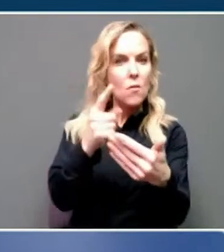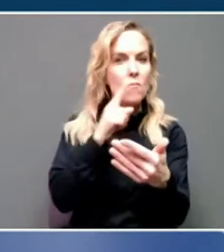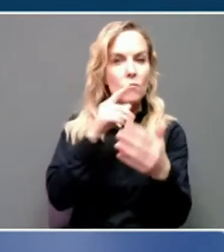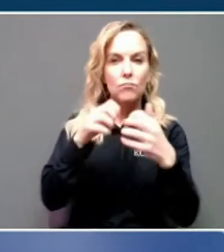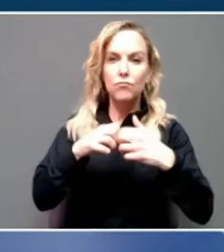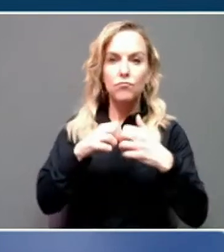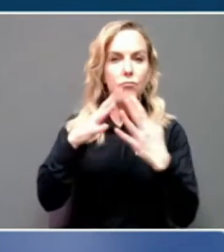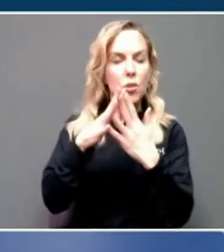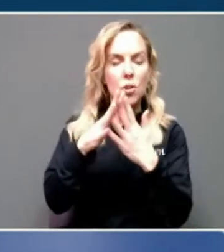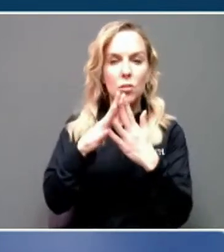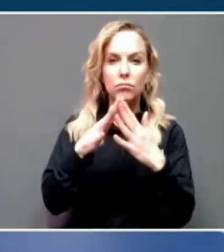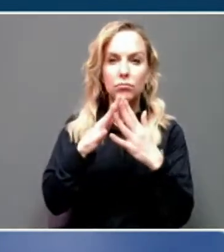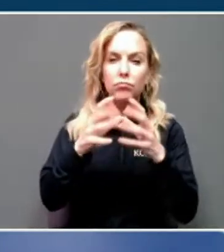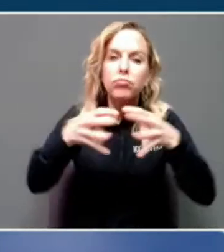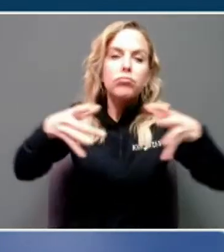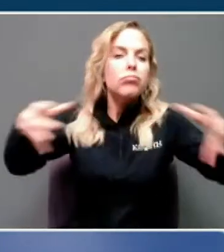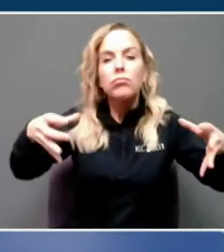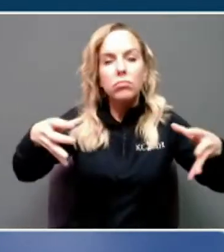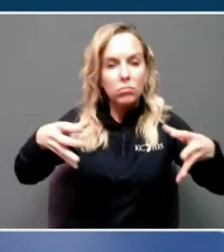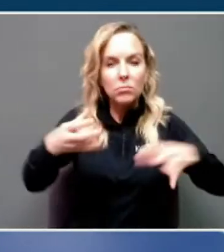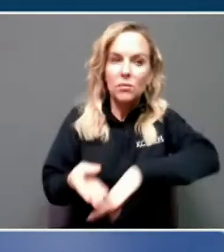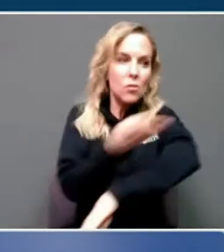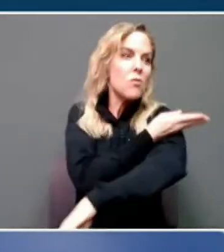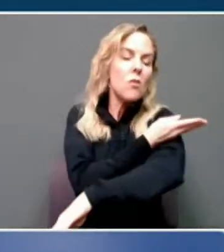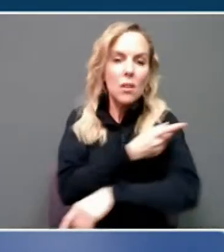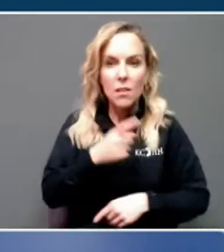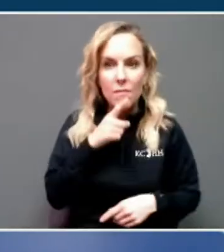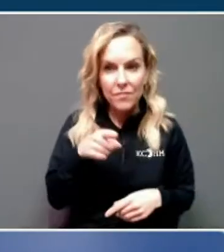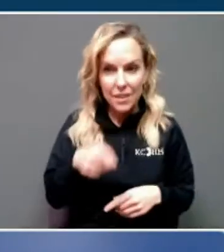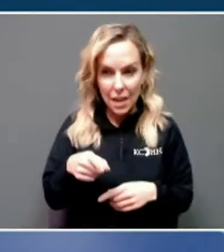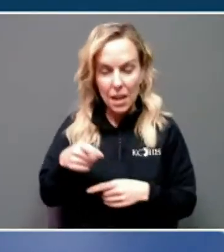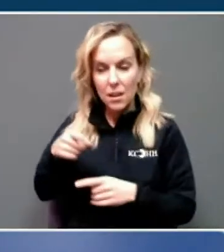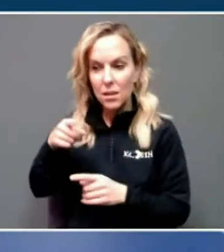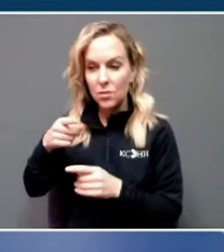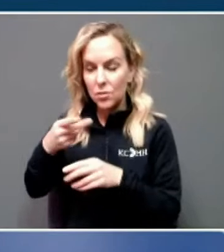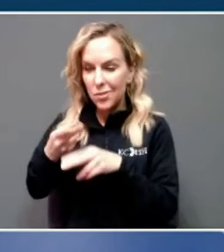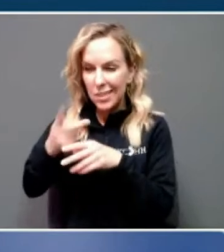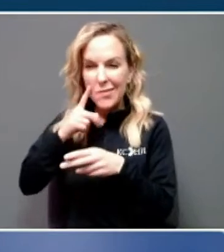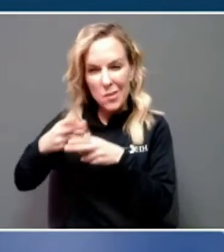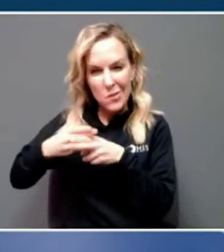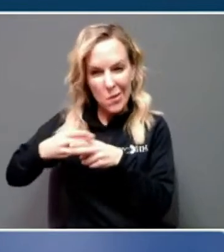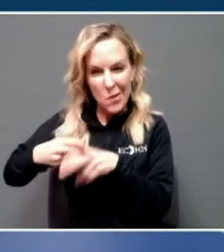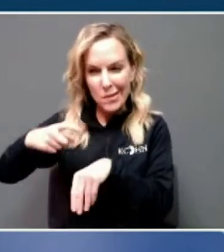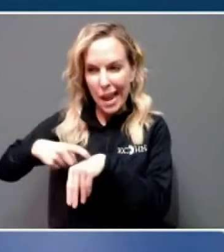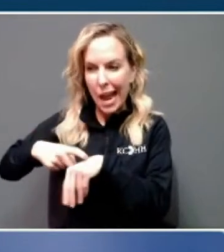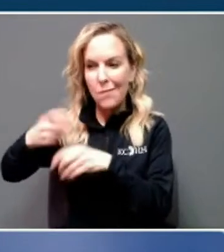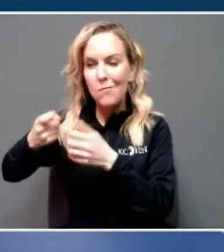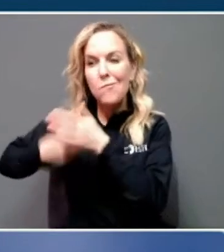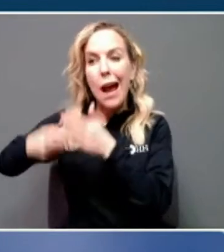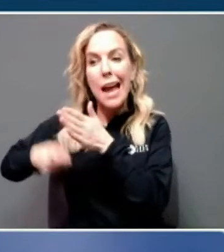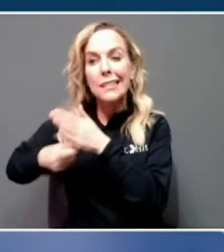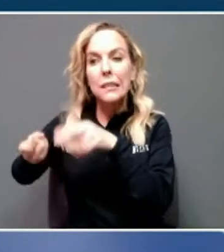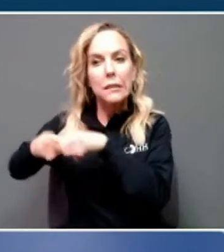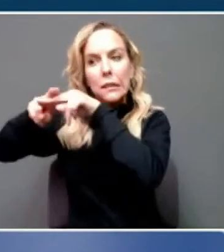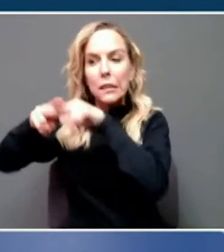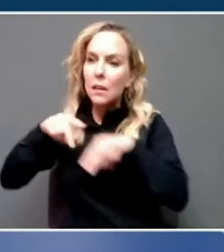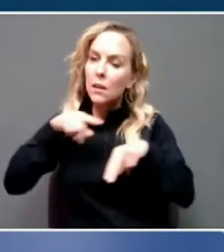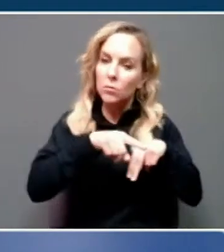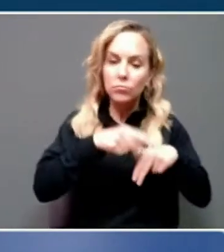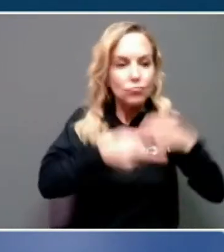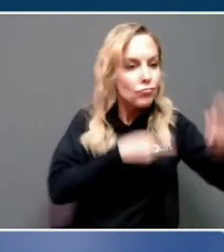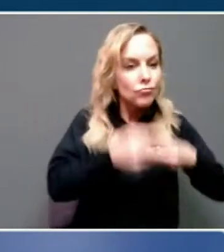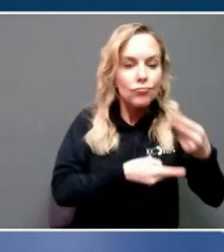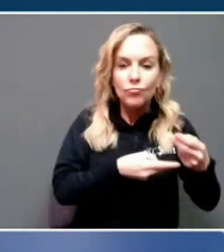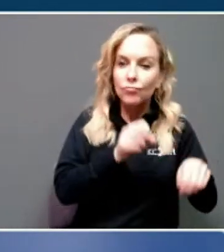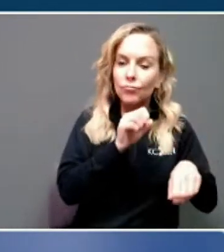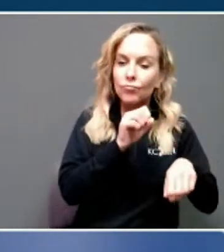get past this pandemic, as we deal with short-term inflation, is going to create really bright and optimistic days ahead for